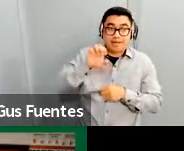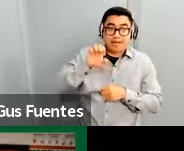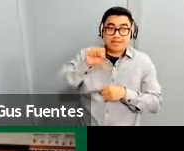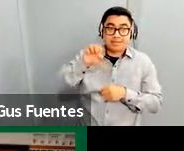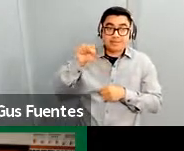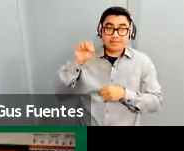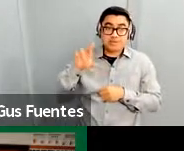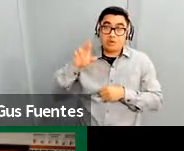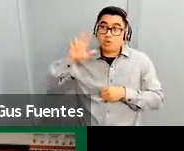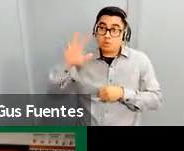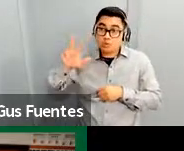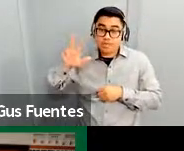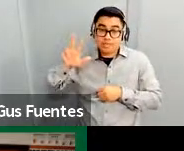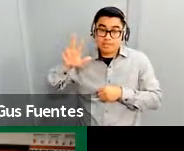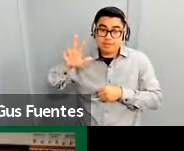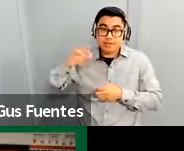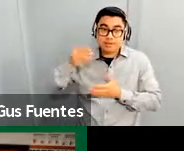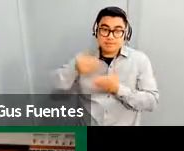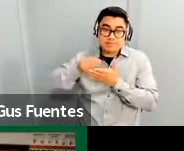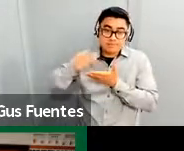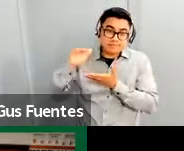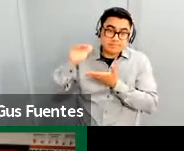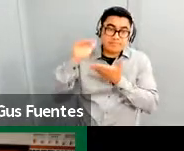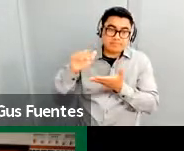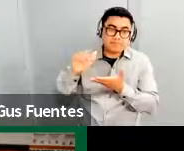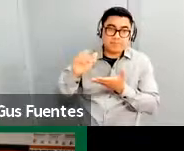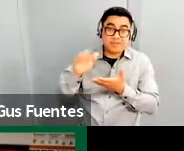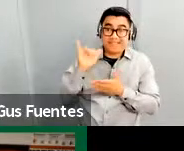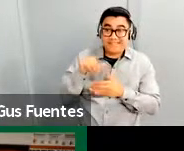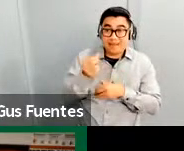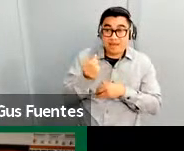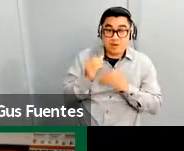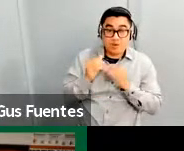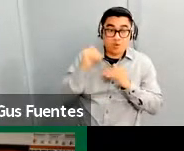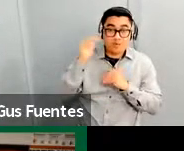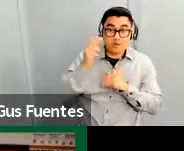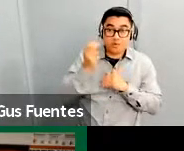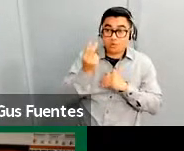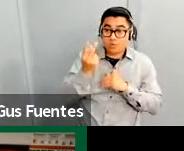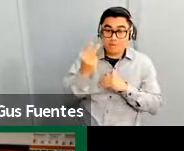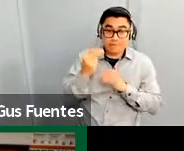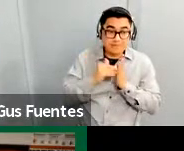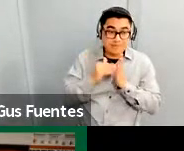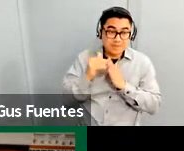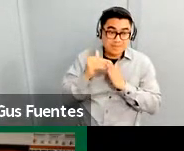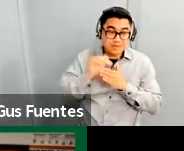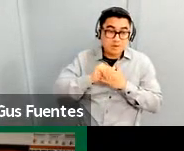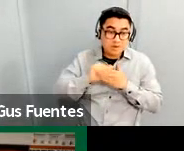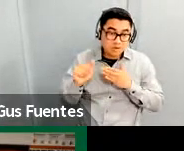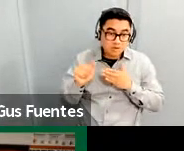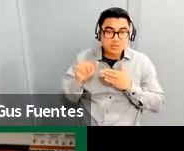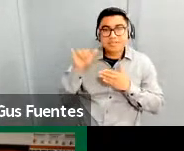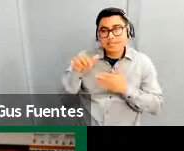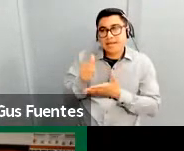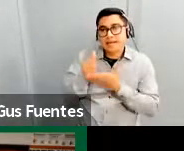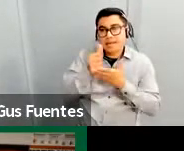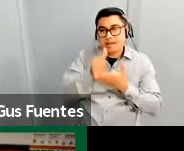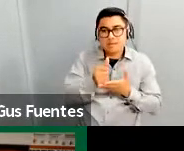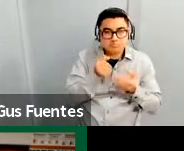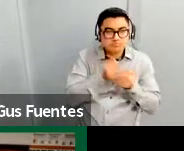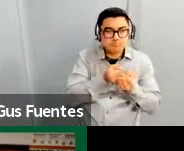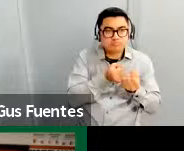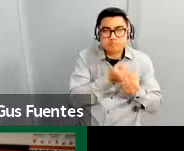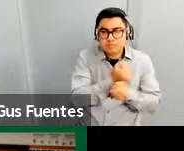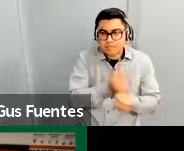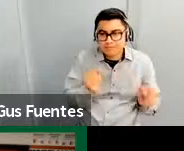million. And that is to be used to accelerate learning and support student needs and support health and safety.